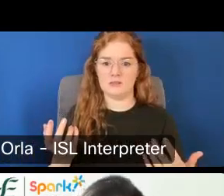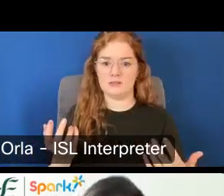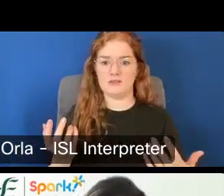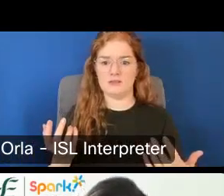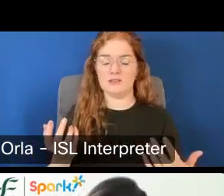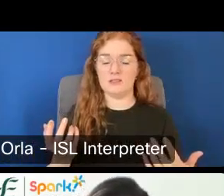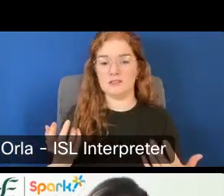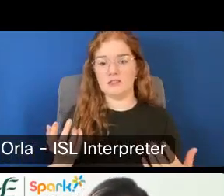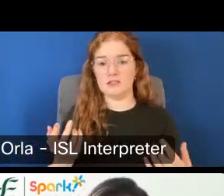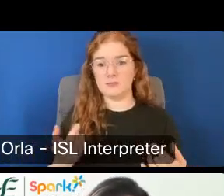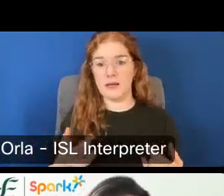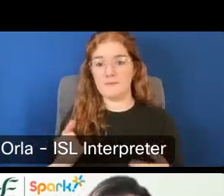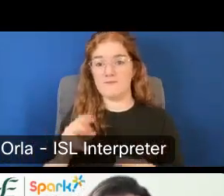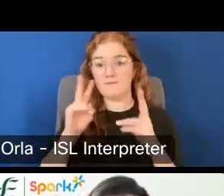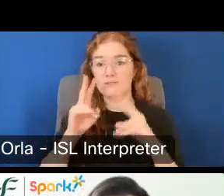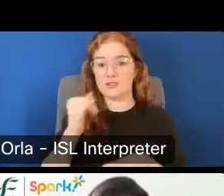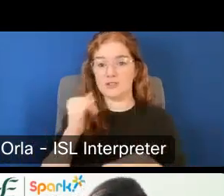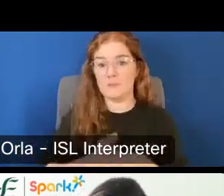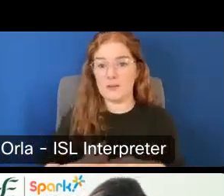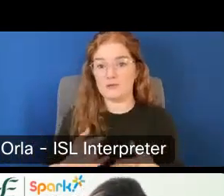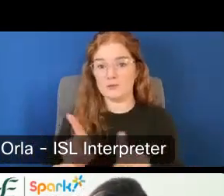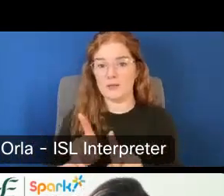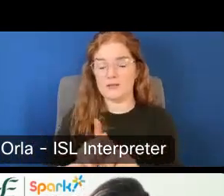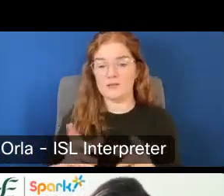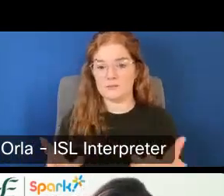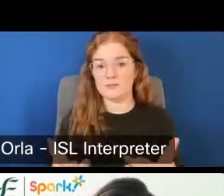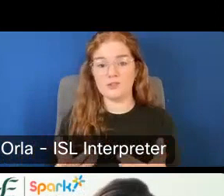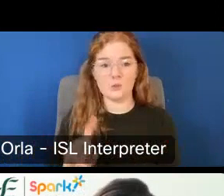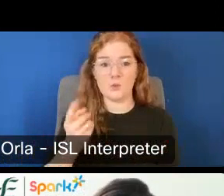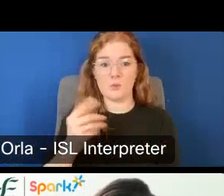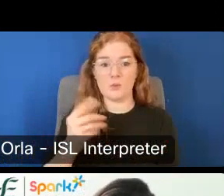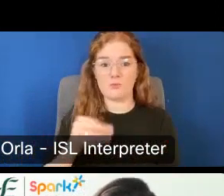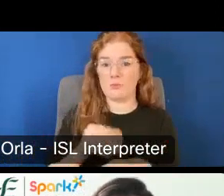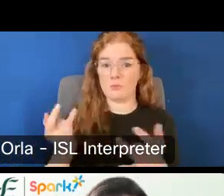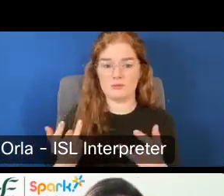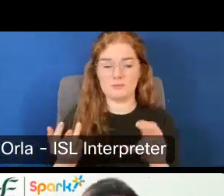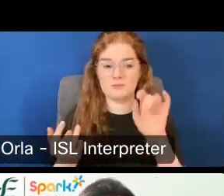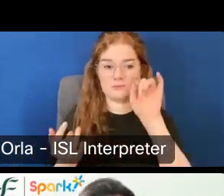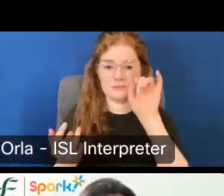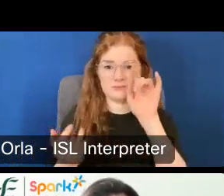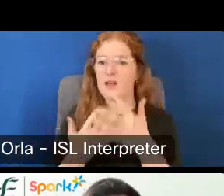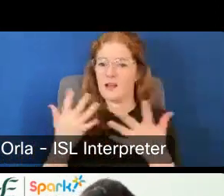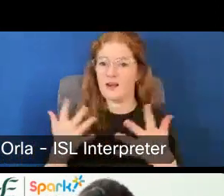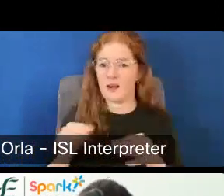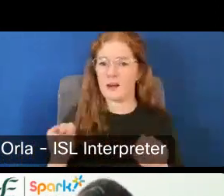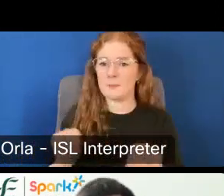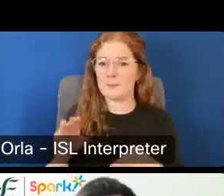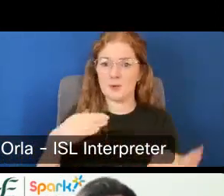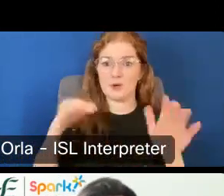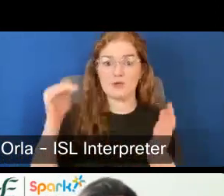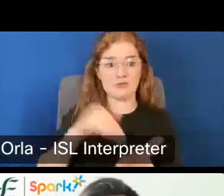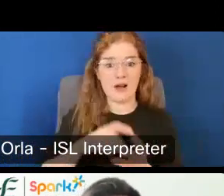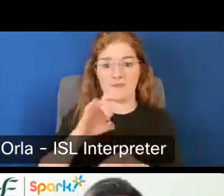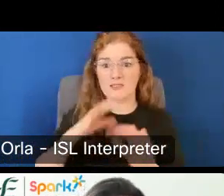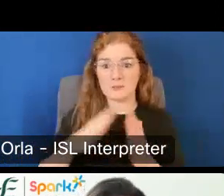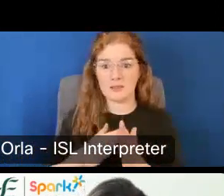impairment in their vision. And the problem is that a lot of patients or service users were arriving to their